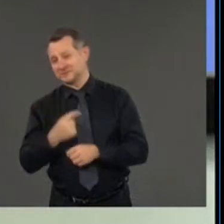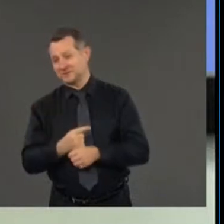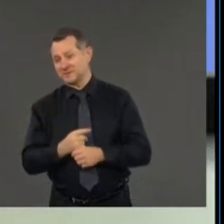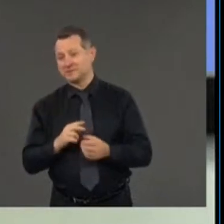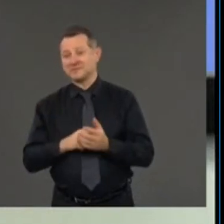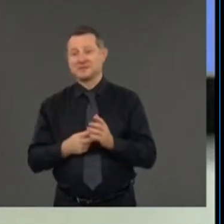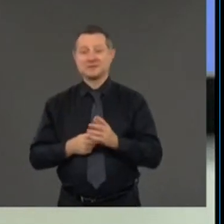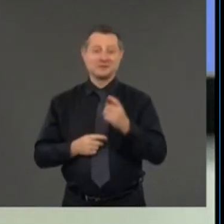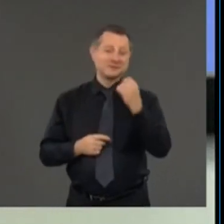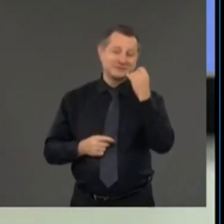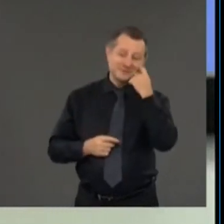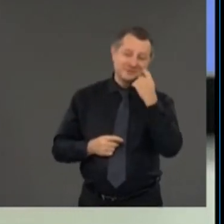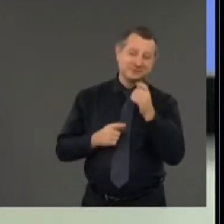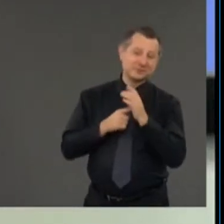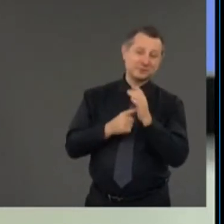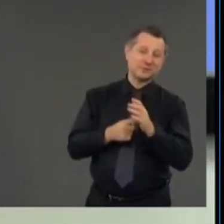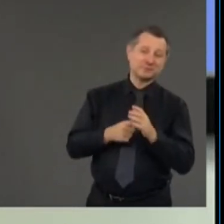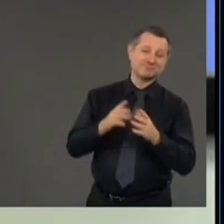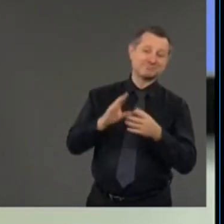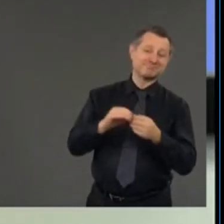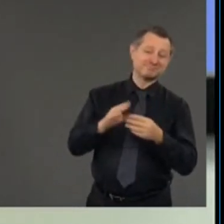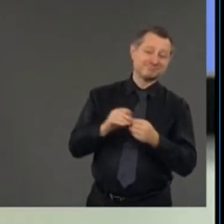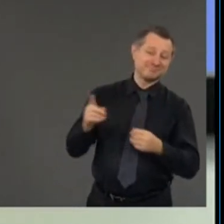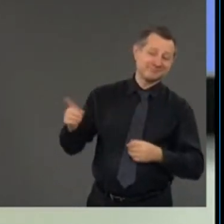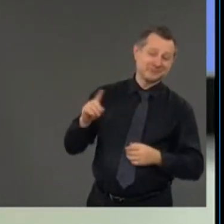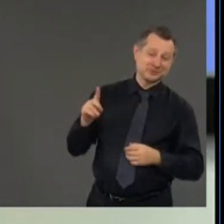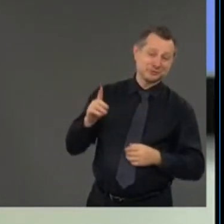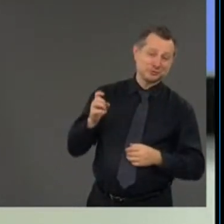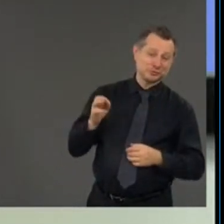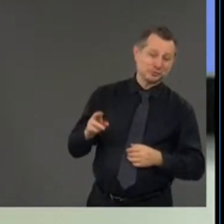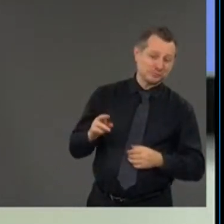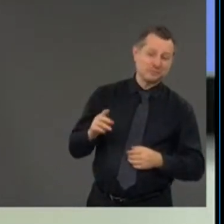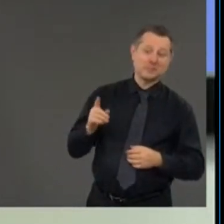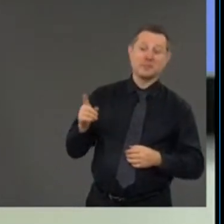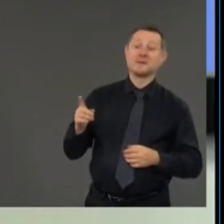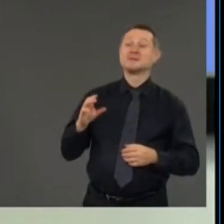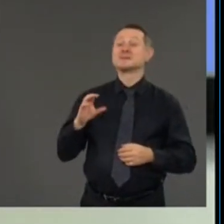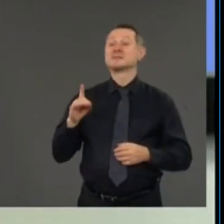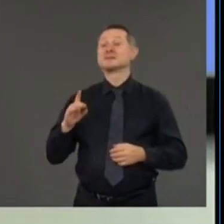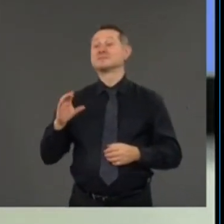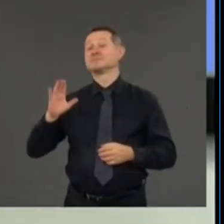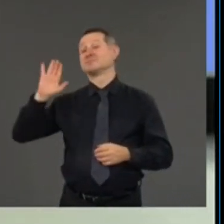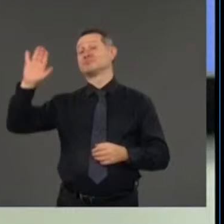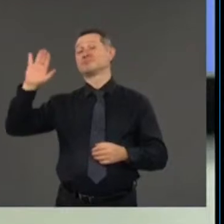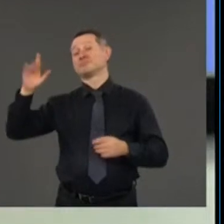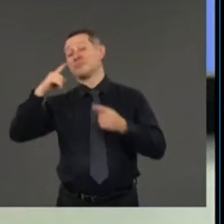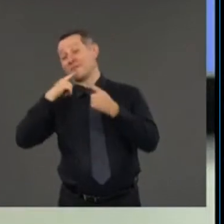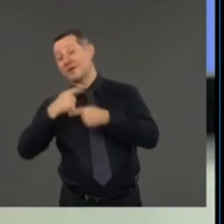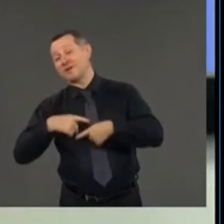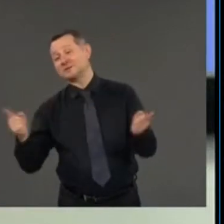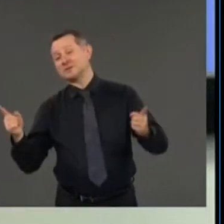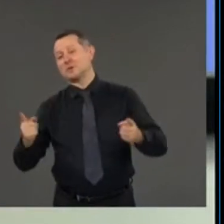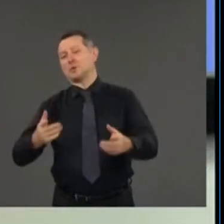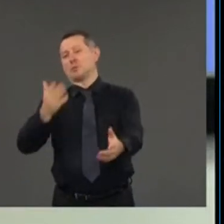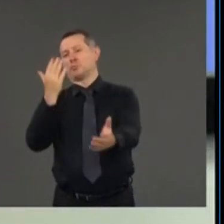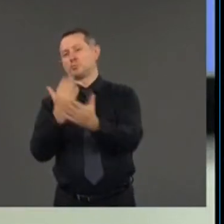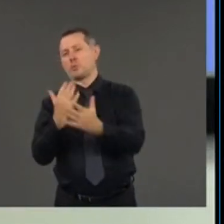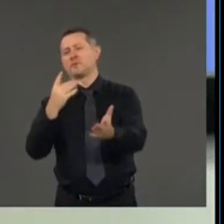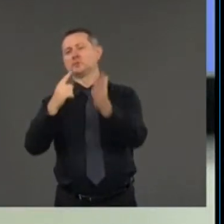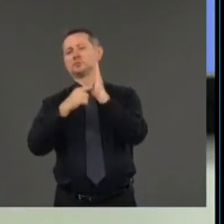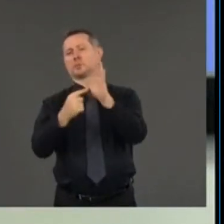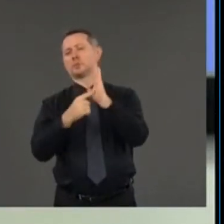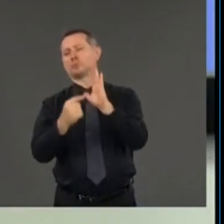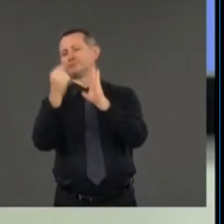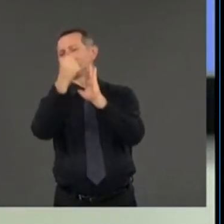before, that when Dr. Zucker was showing these data, the CDC has demonstrated that